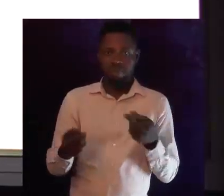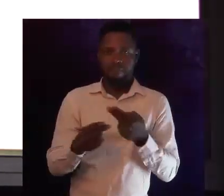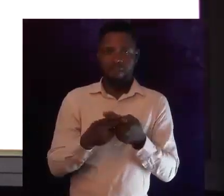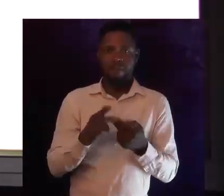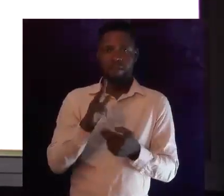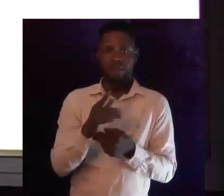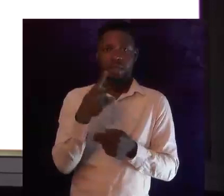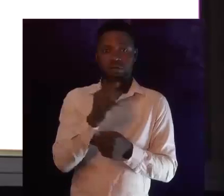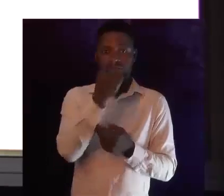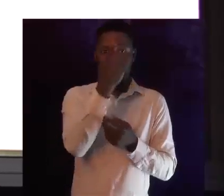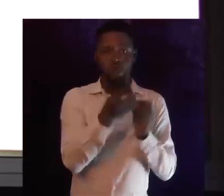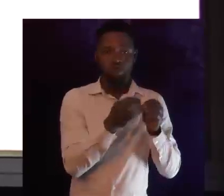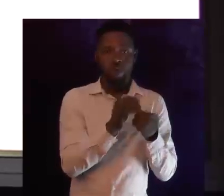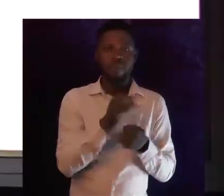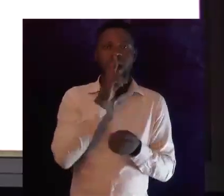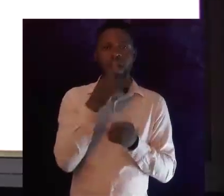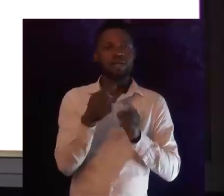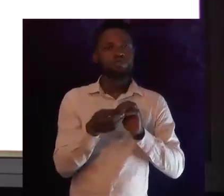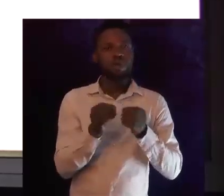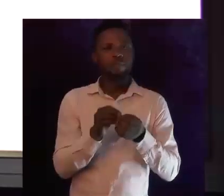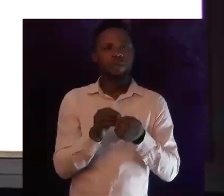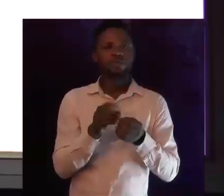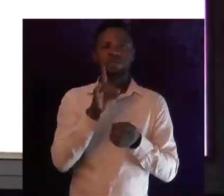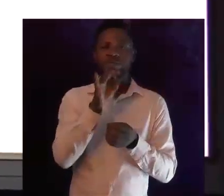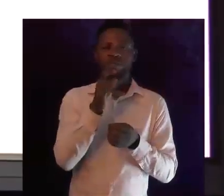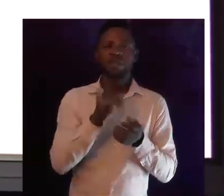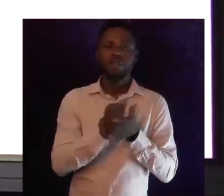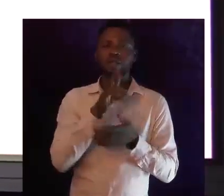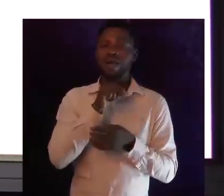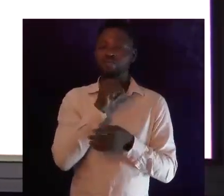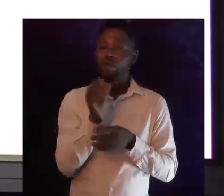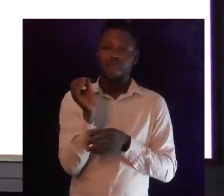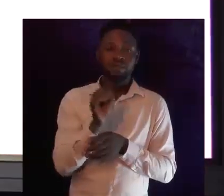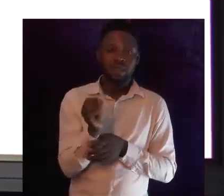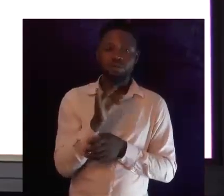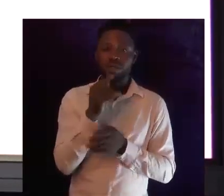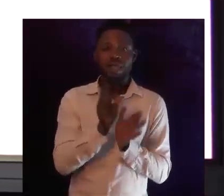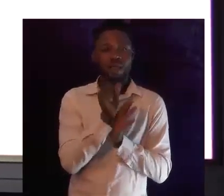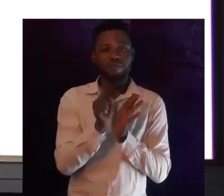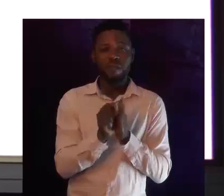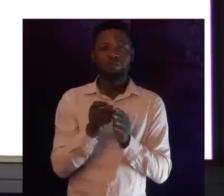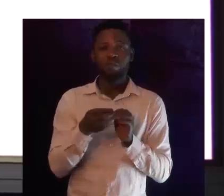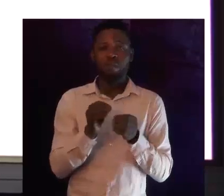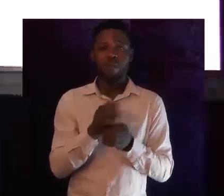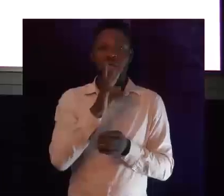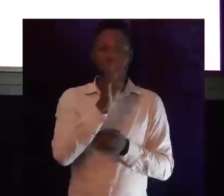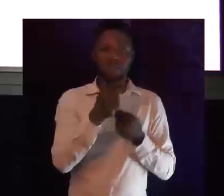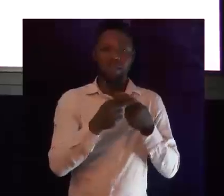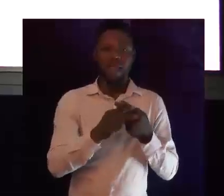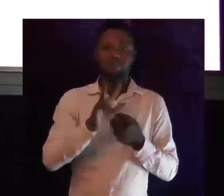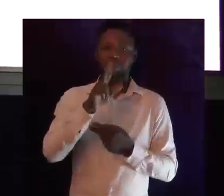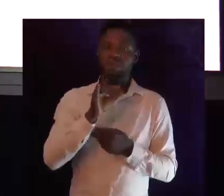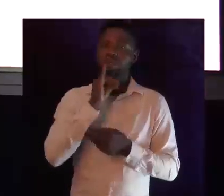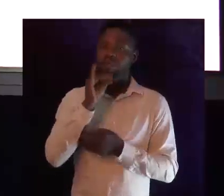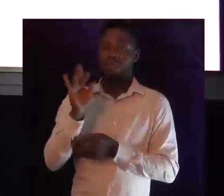significant digit here. And do not forget that the significant digits are the digits that are not 0. So now